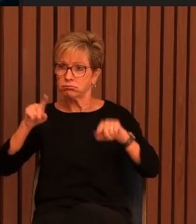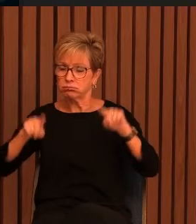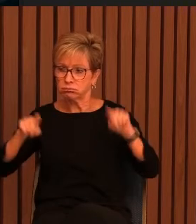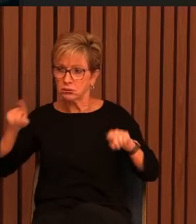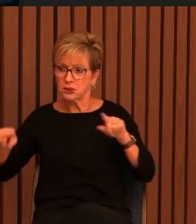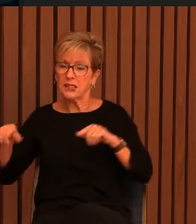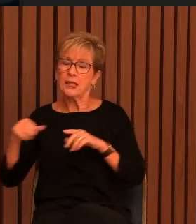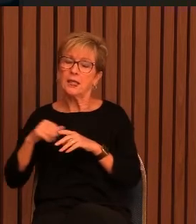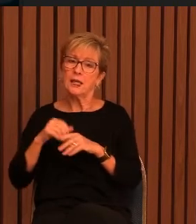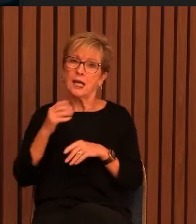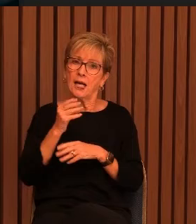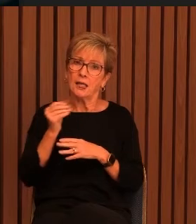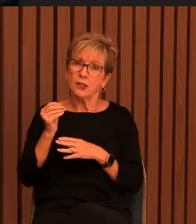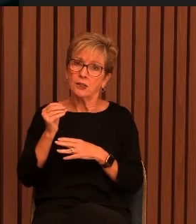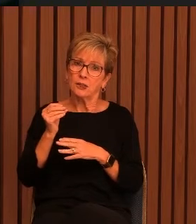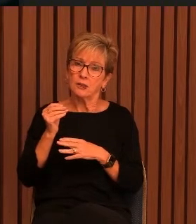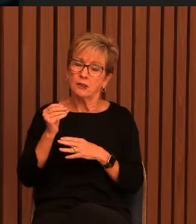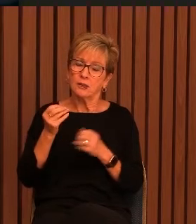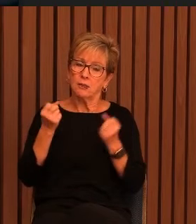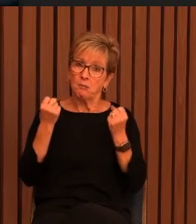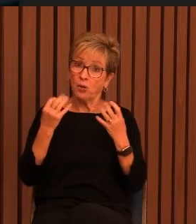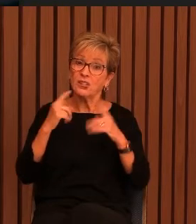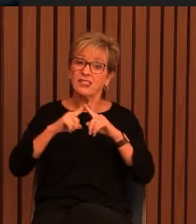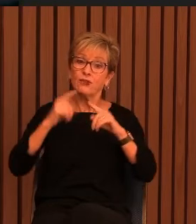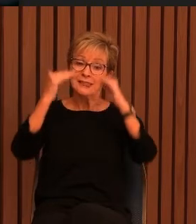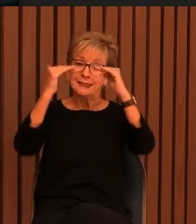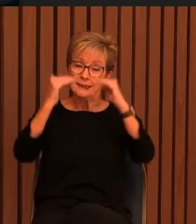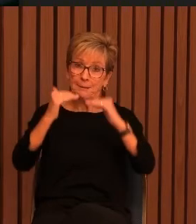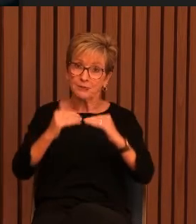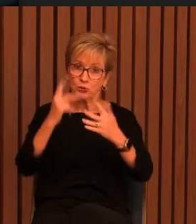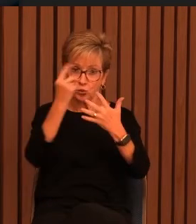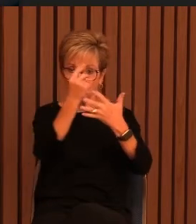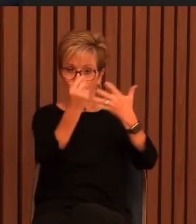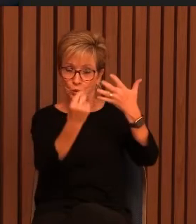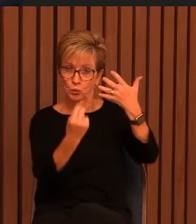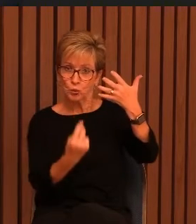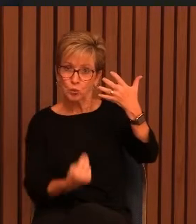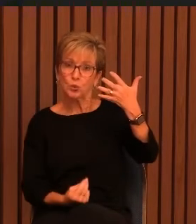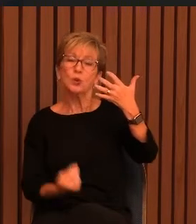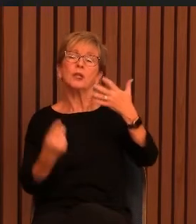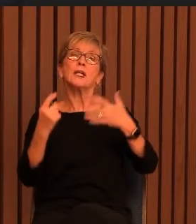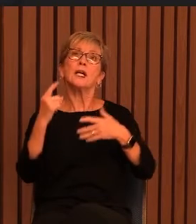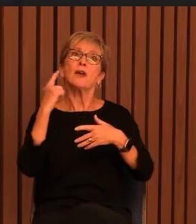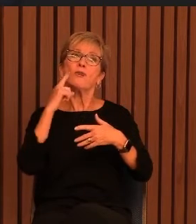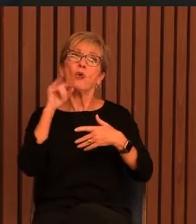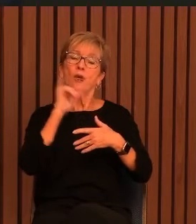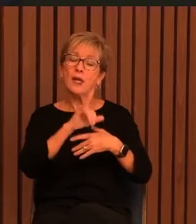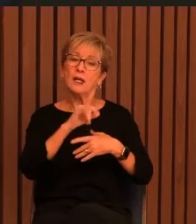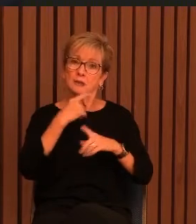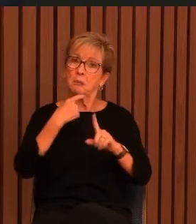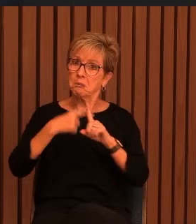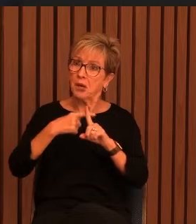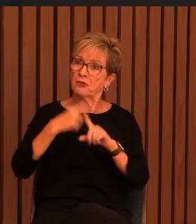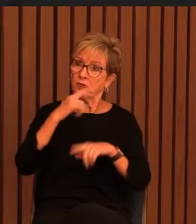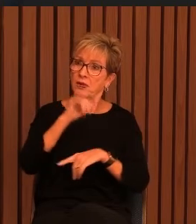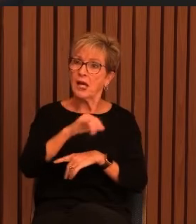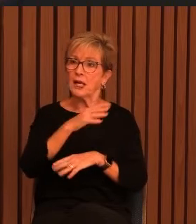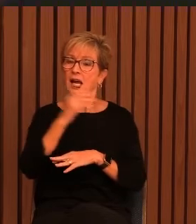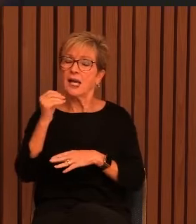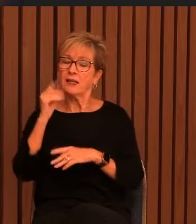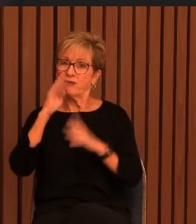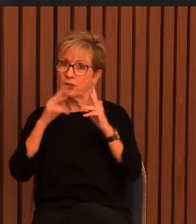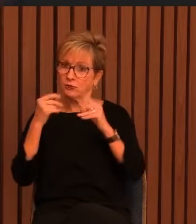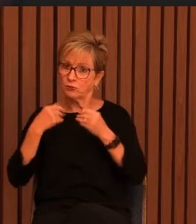and error, multi-step, the requirements of persistence, the requirement of